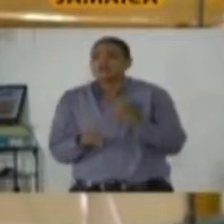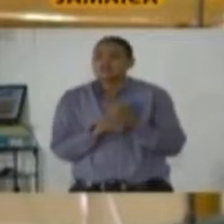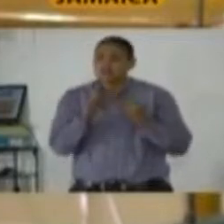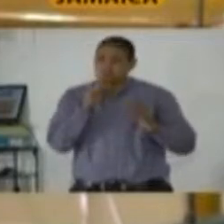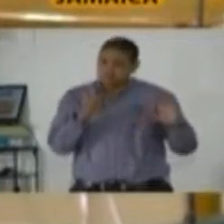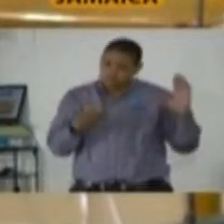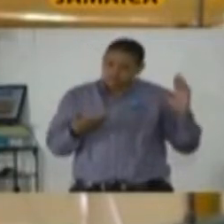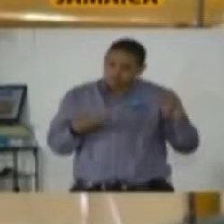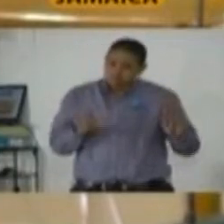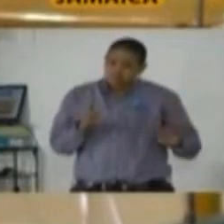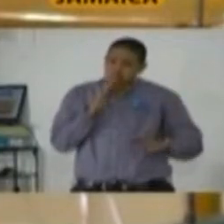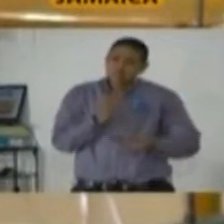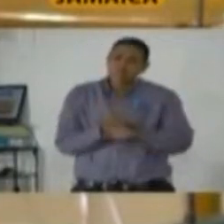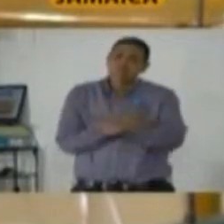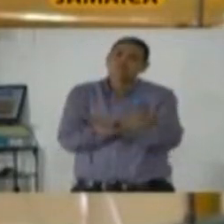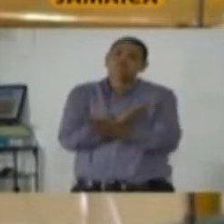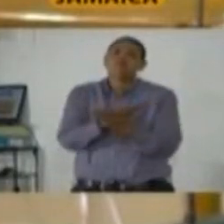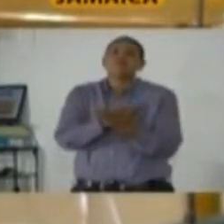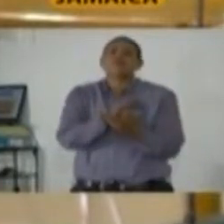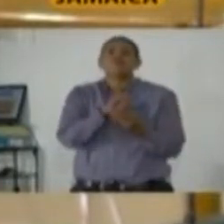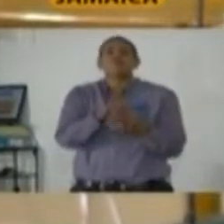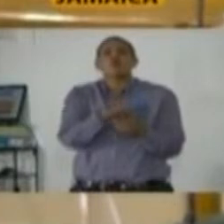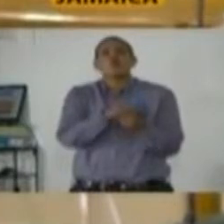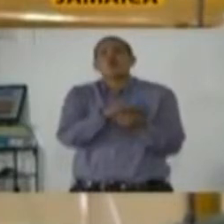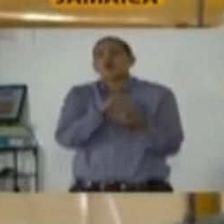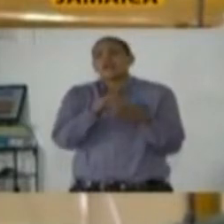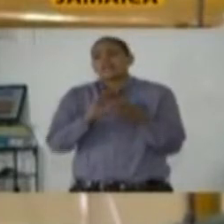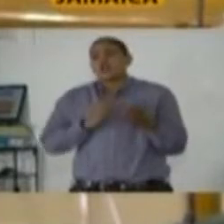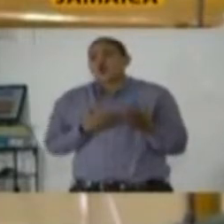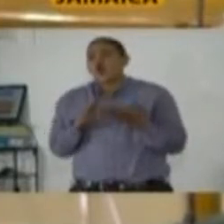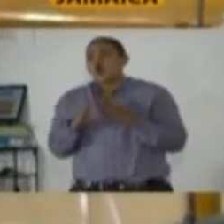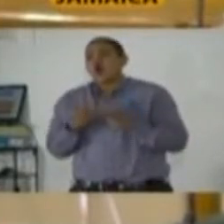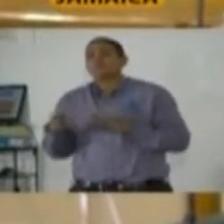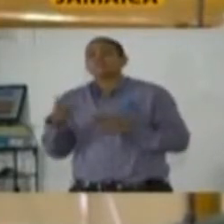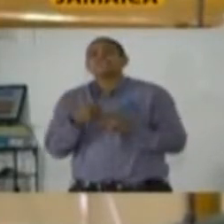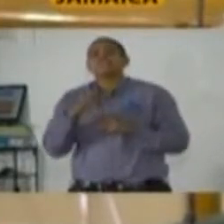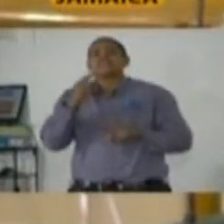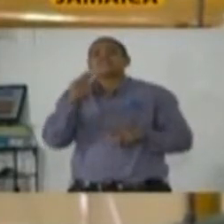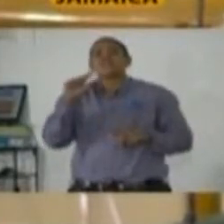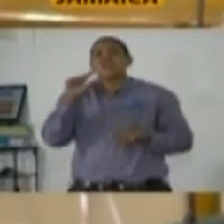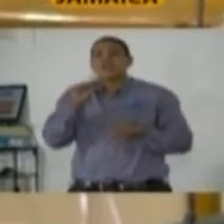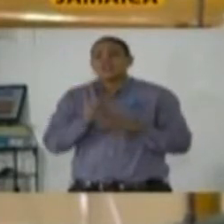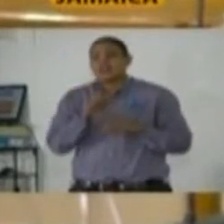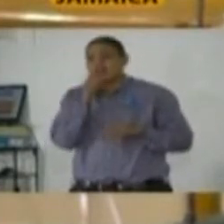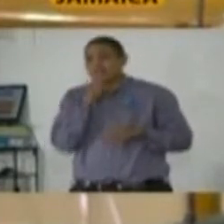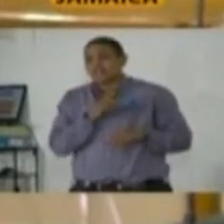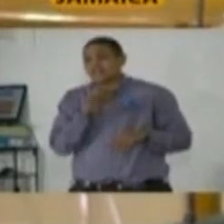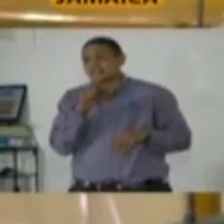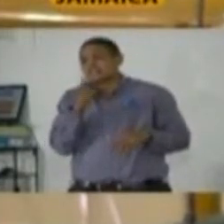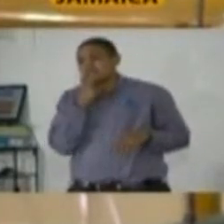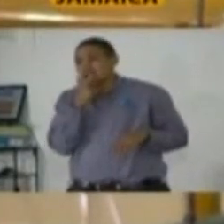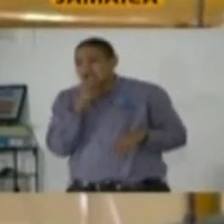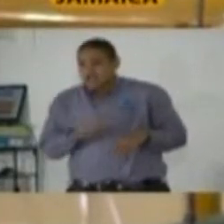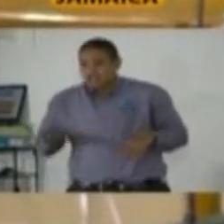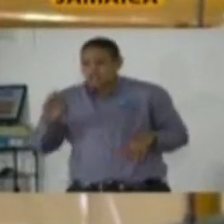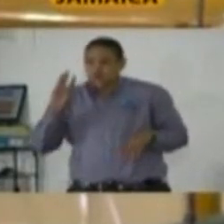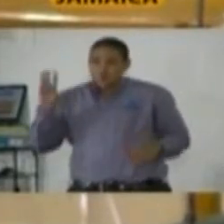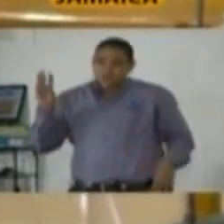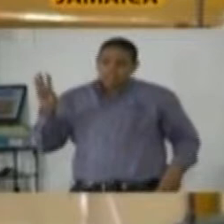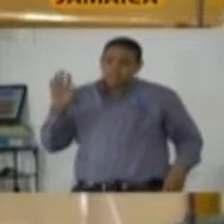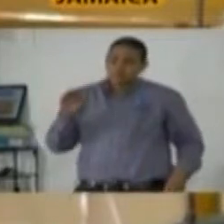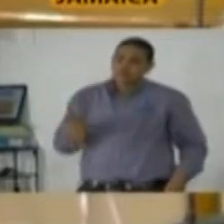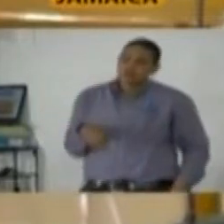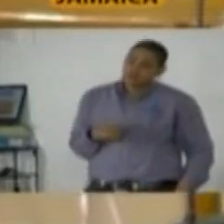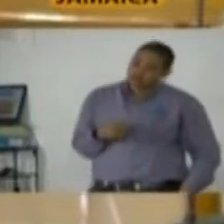additional 9 schools located within or serving the communities of Parade Gardens, Kingston and Savannah Lamar, Westmoreland, the